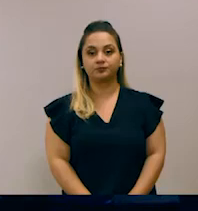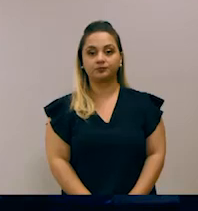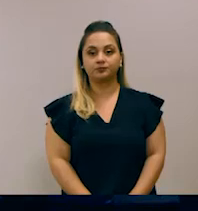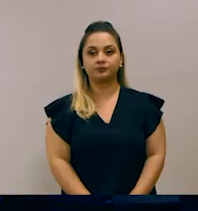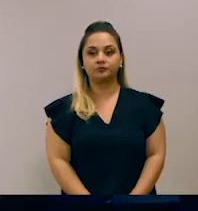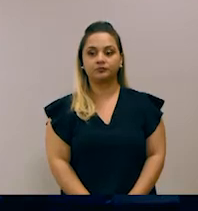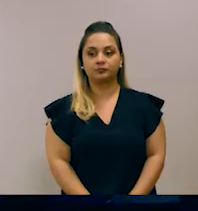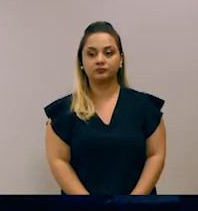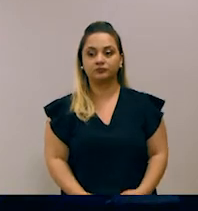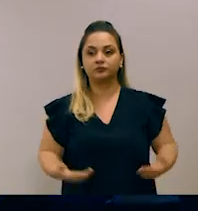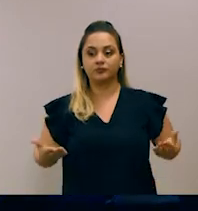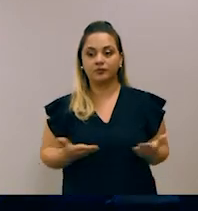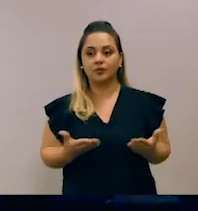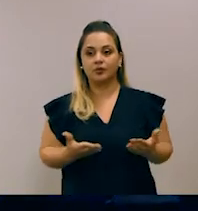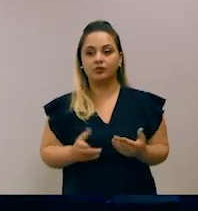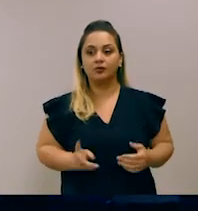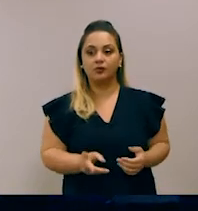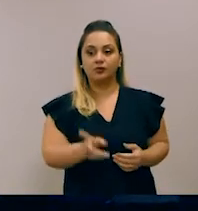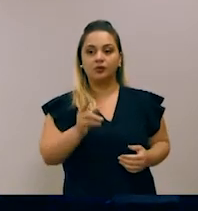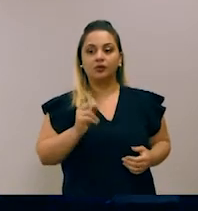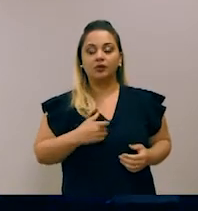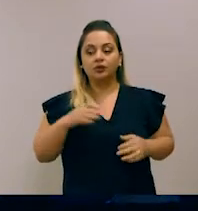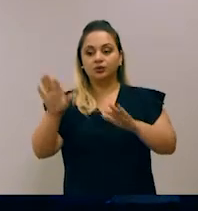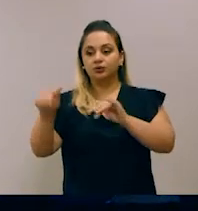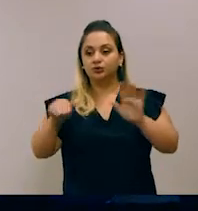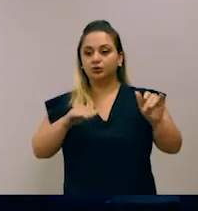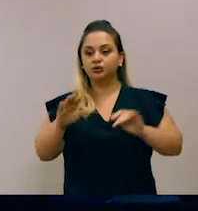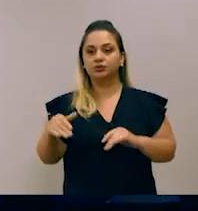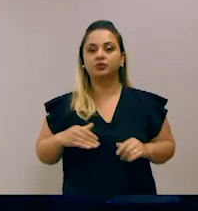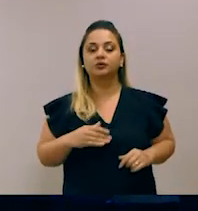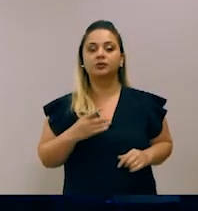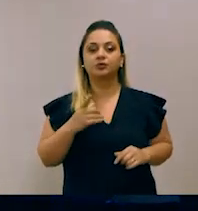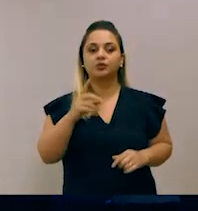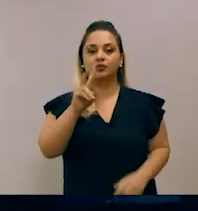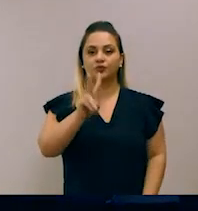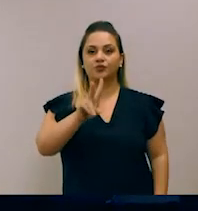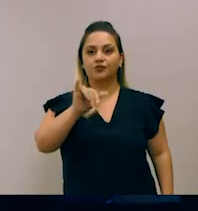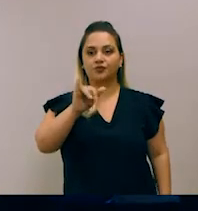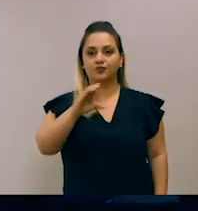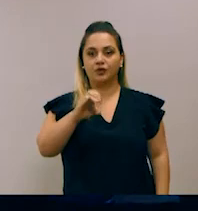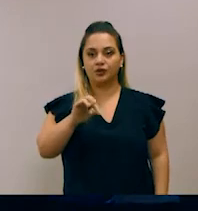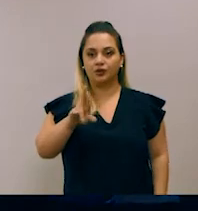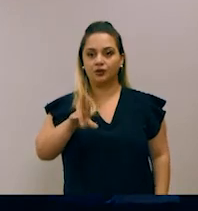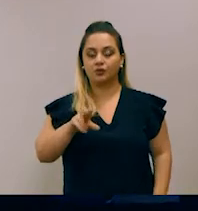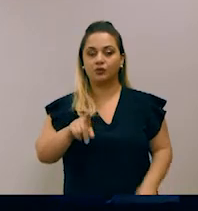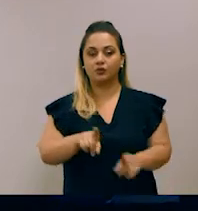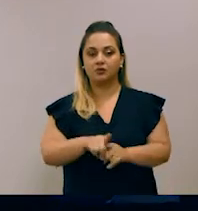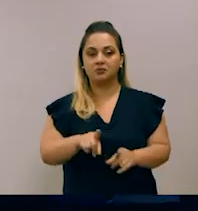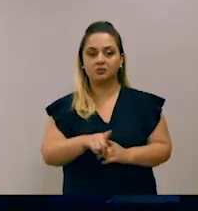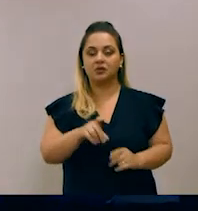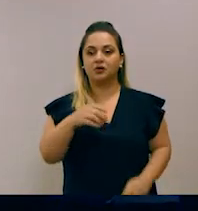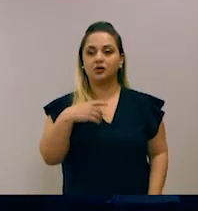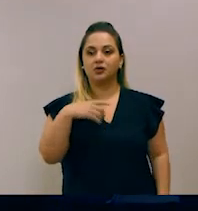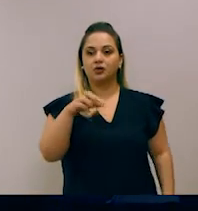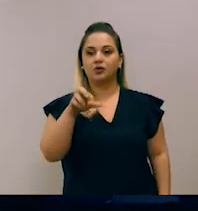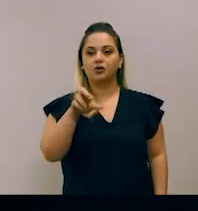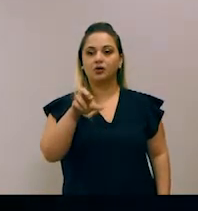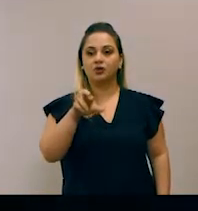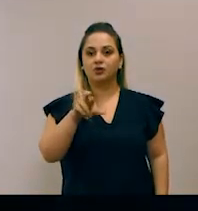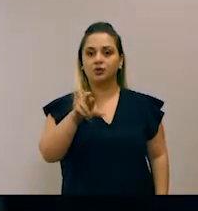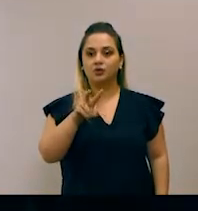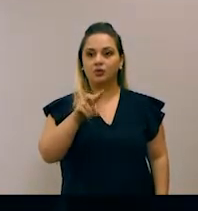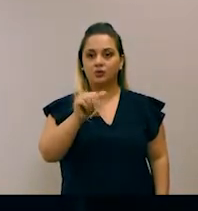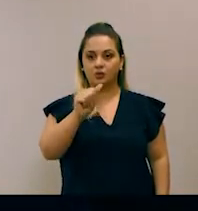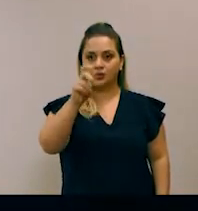Well, it's very interesting to see this price detection system. Now we're going to talk to Victor Hartz